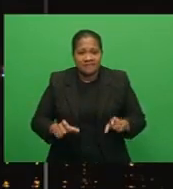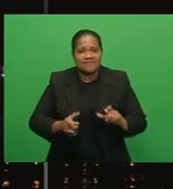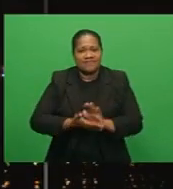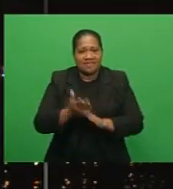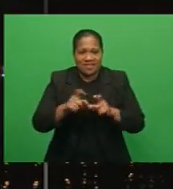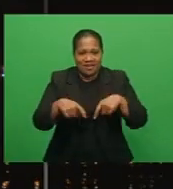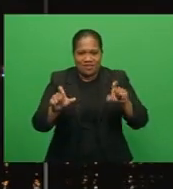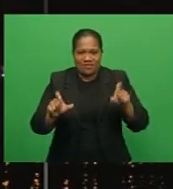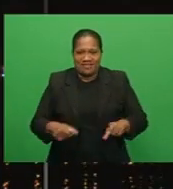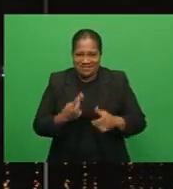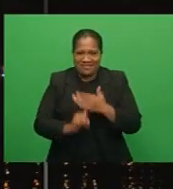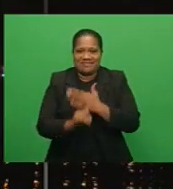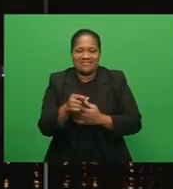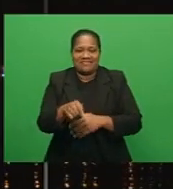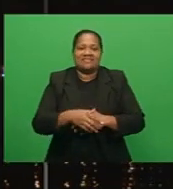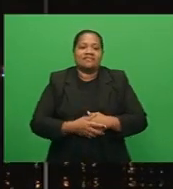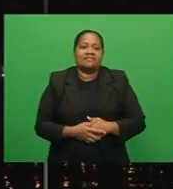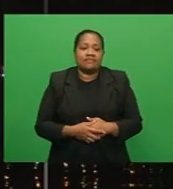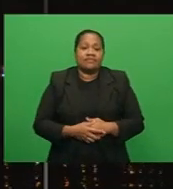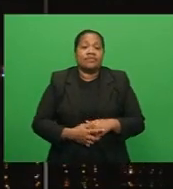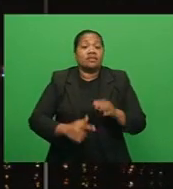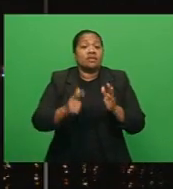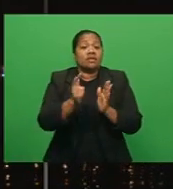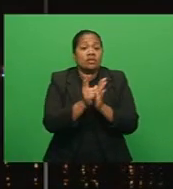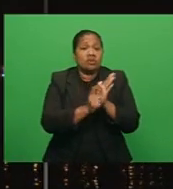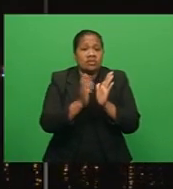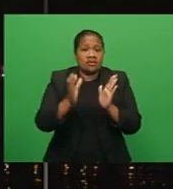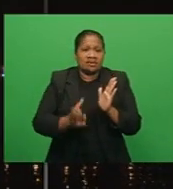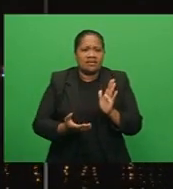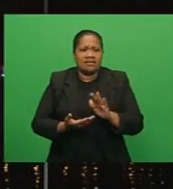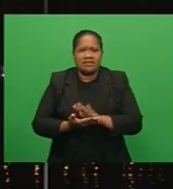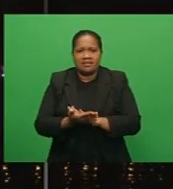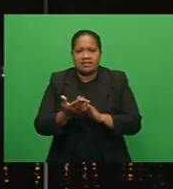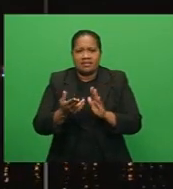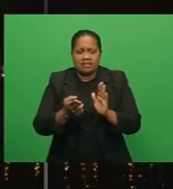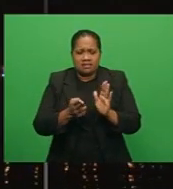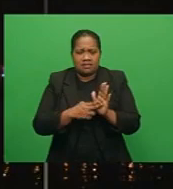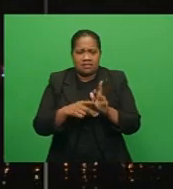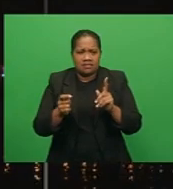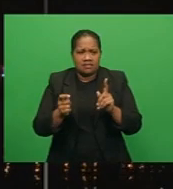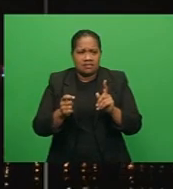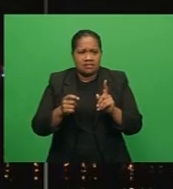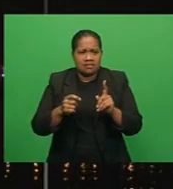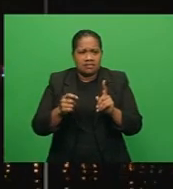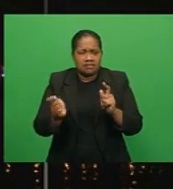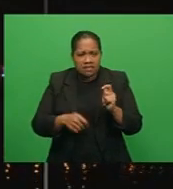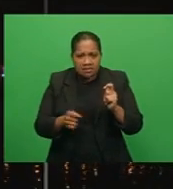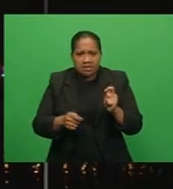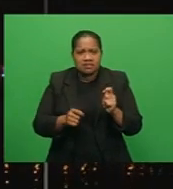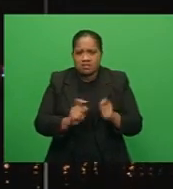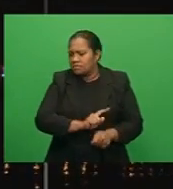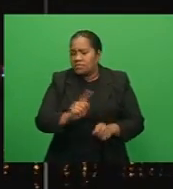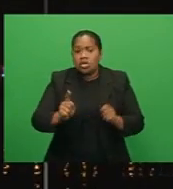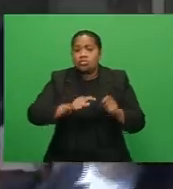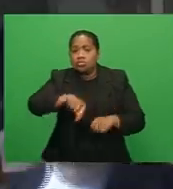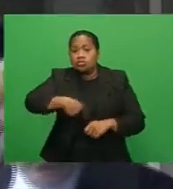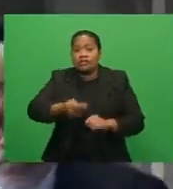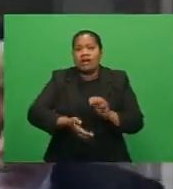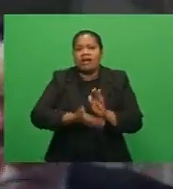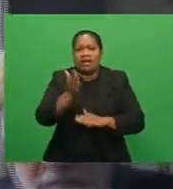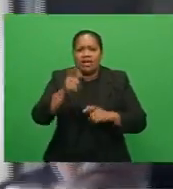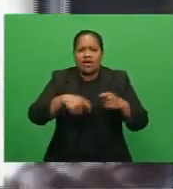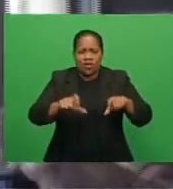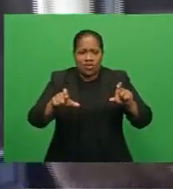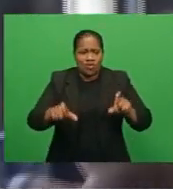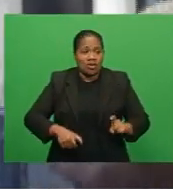News. The lawyer for Naita Asiri under-19 lock Keresi Maya will file a stay order in the Suva High Court. Maya is charged with